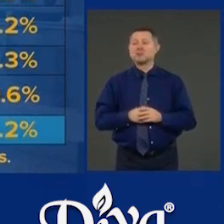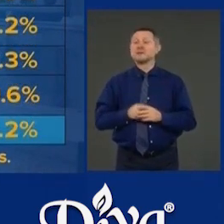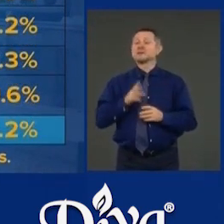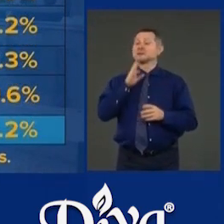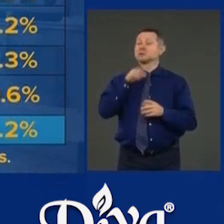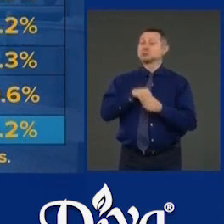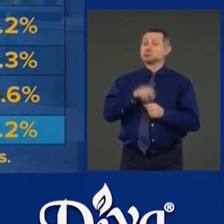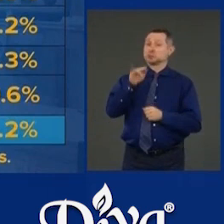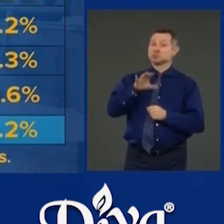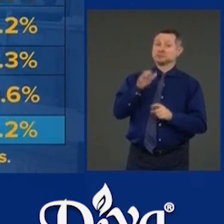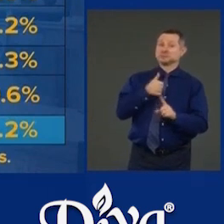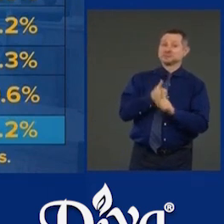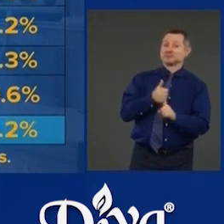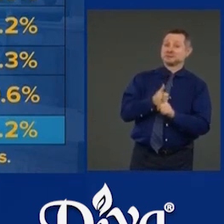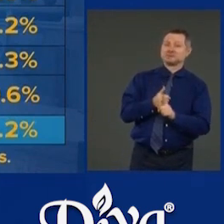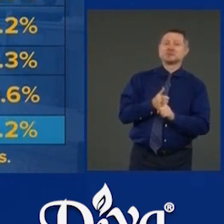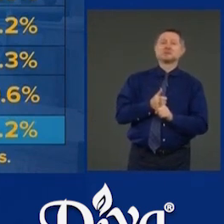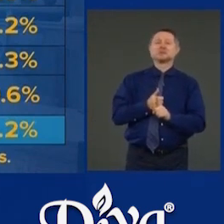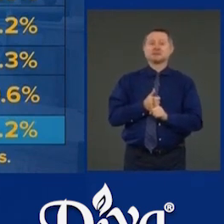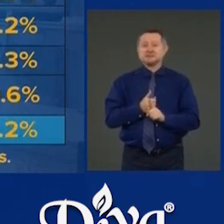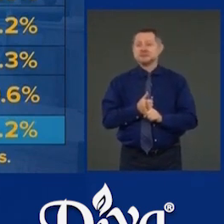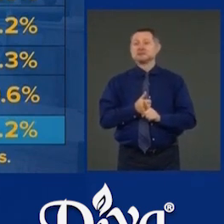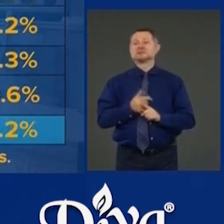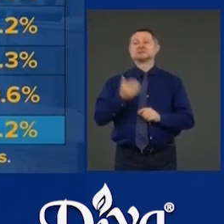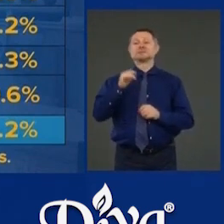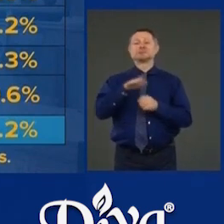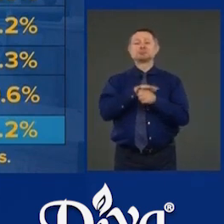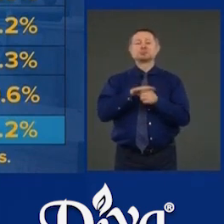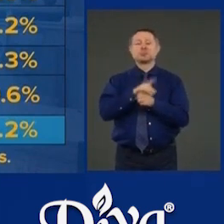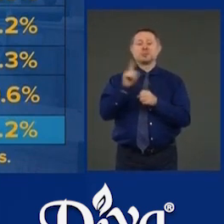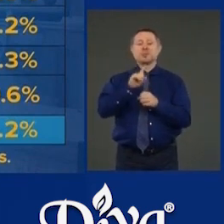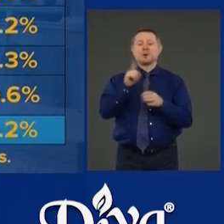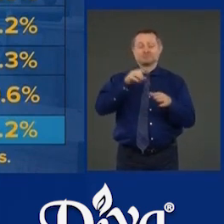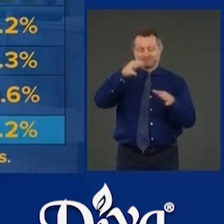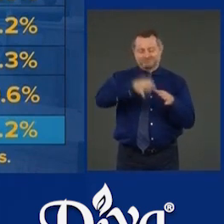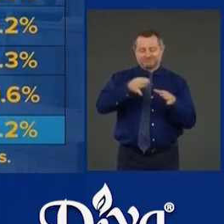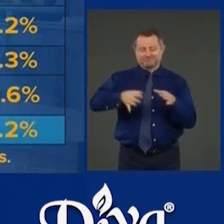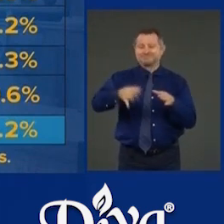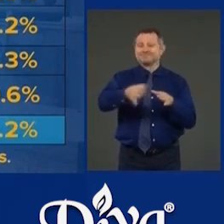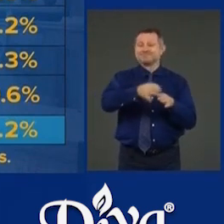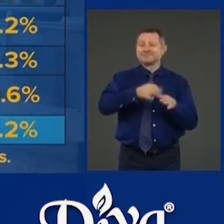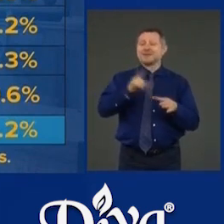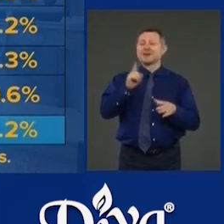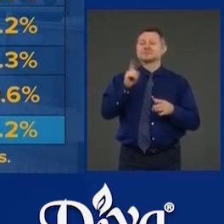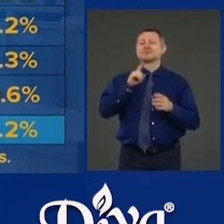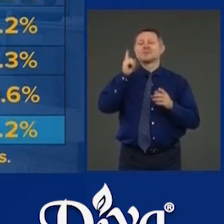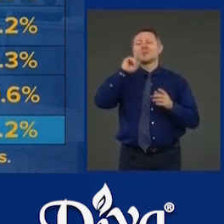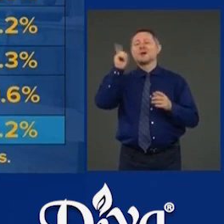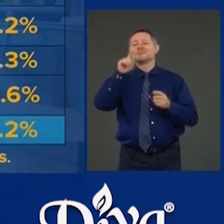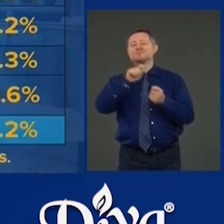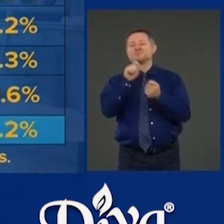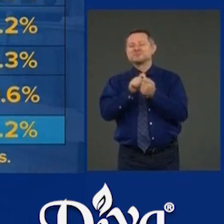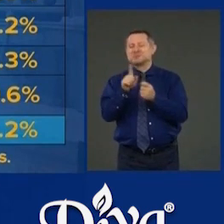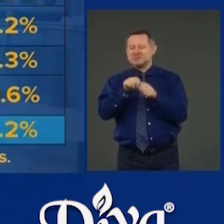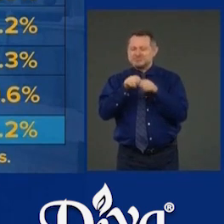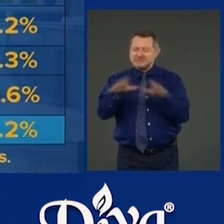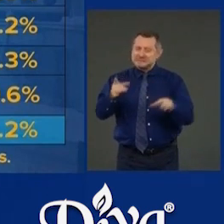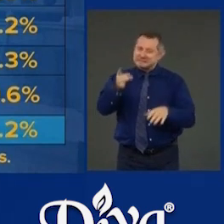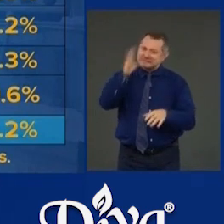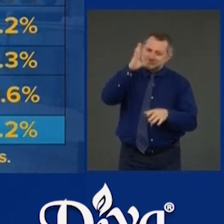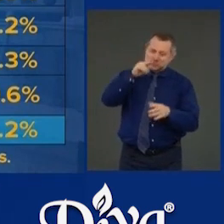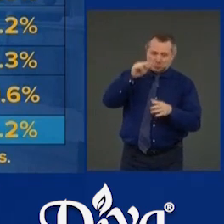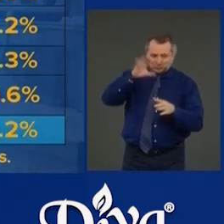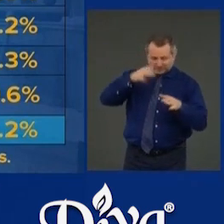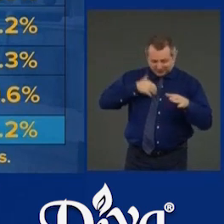look at the numbers by borough. We also look at the hot spots in the boroughs. We know that there